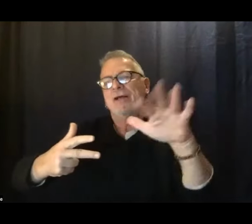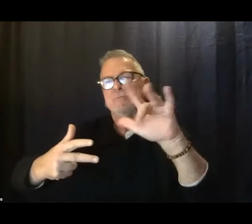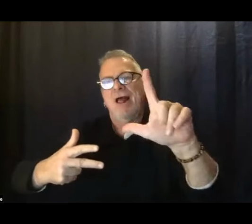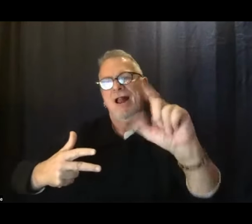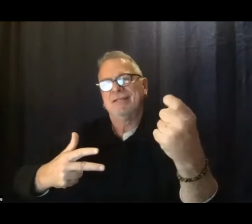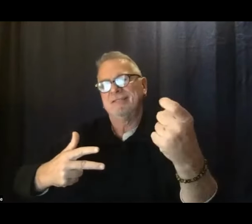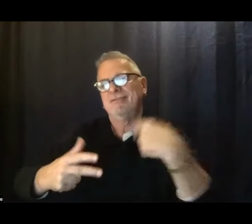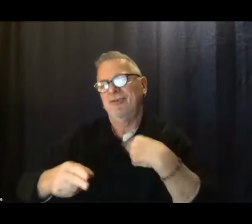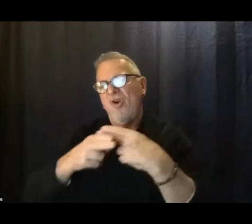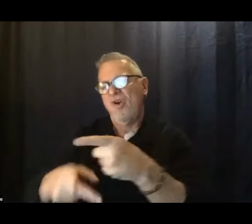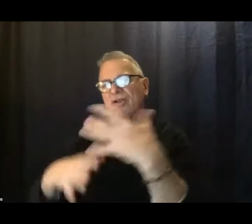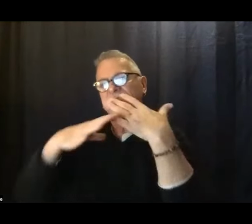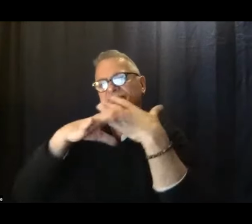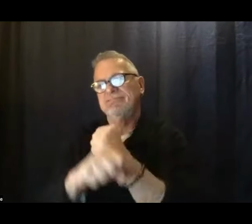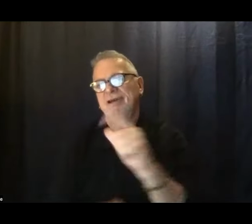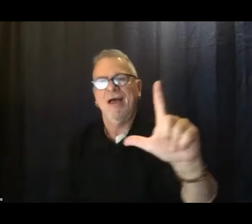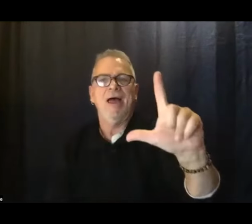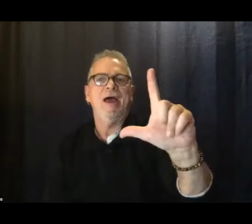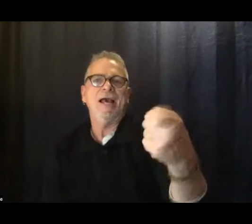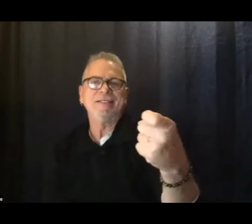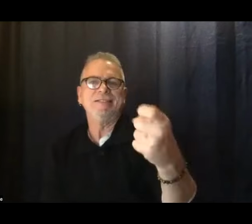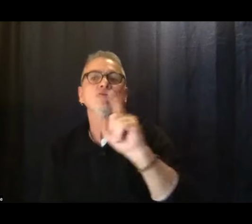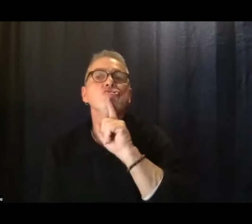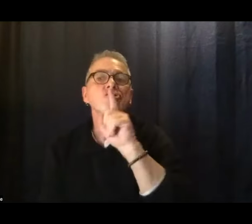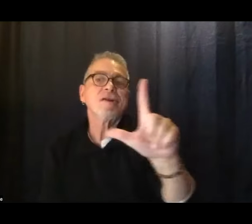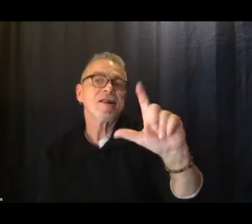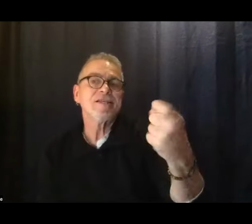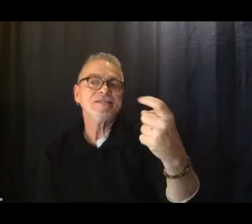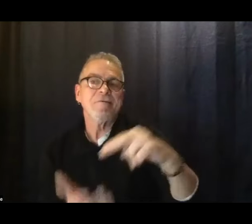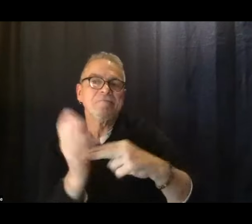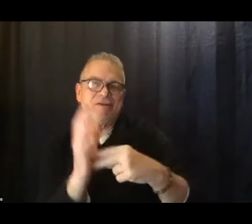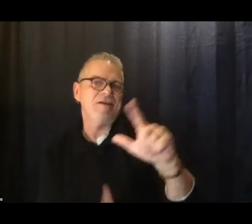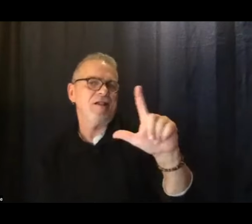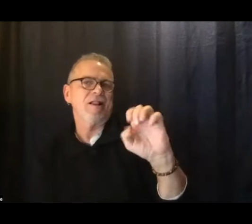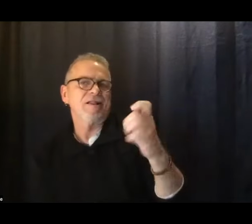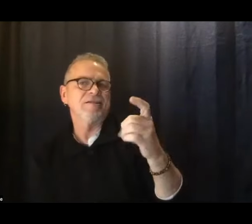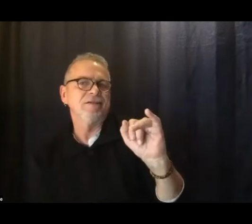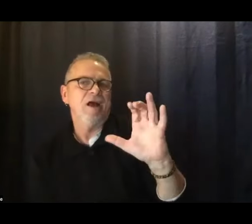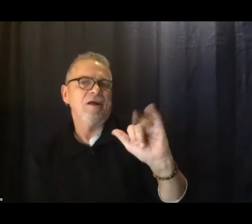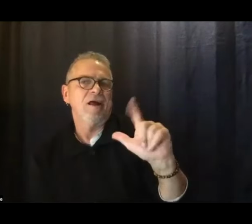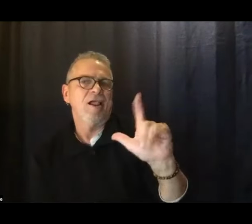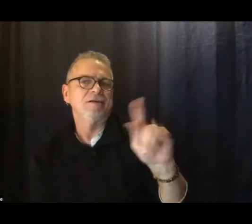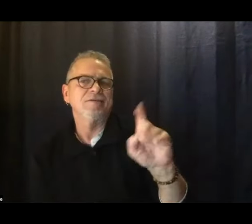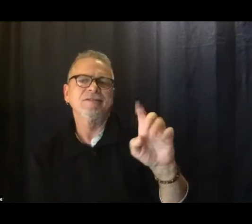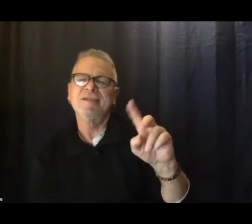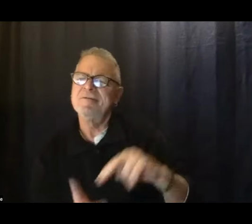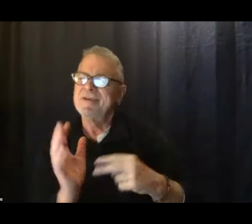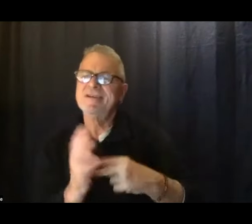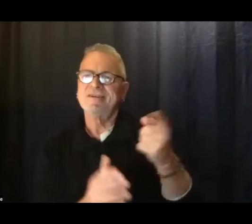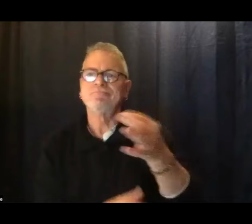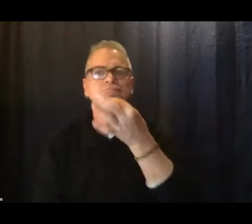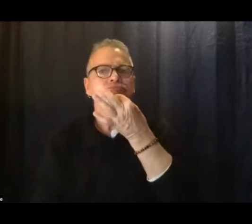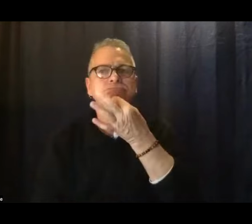rapid, and then sign and word together, blended as lexicalized. And you will see it abbreviated in sign as